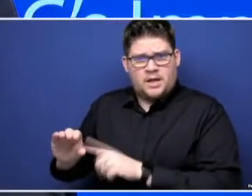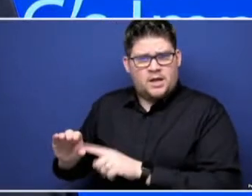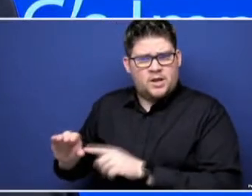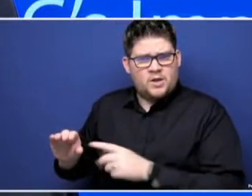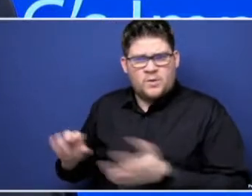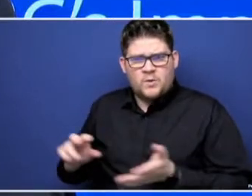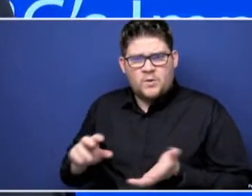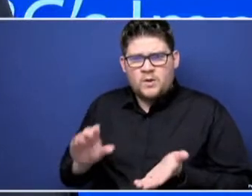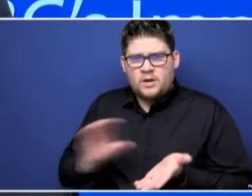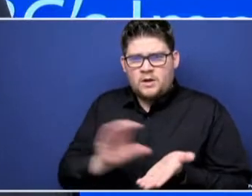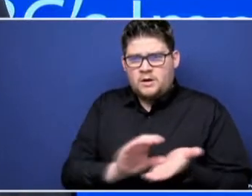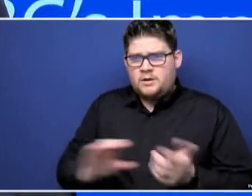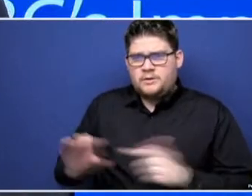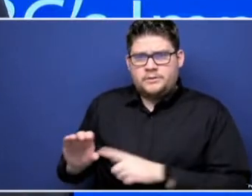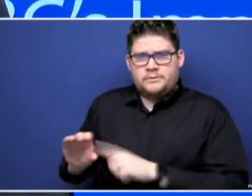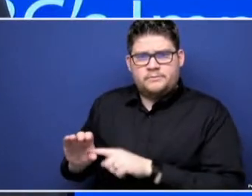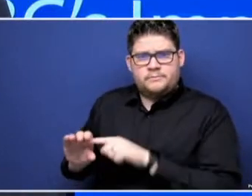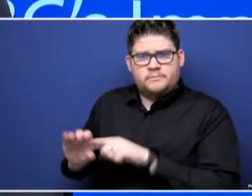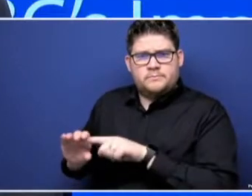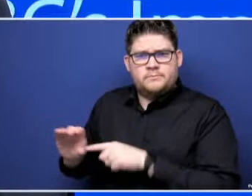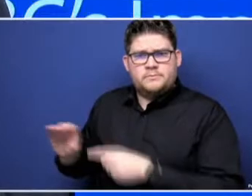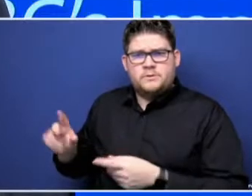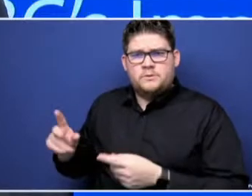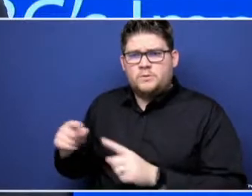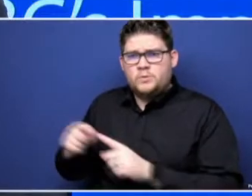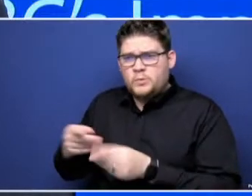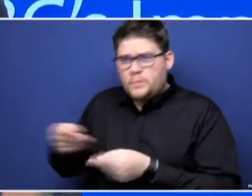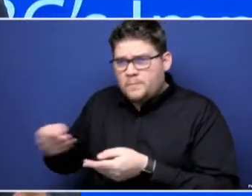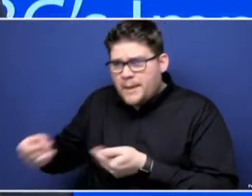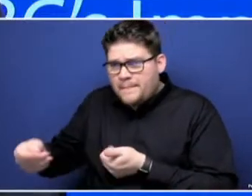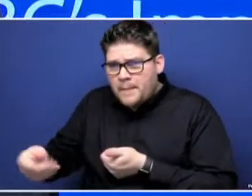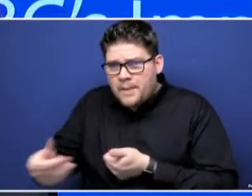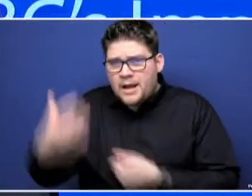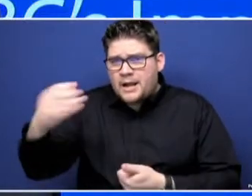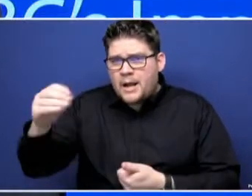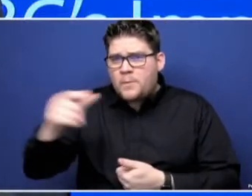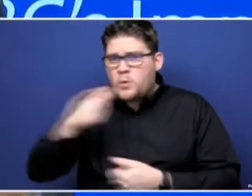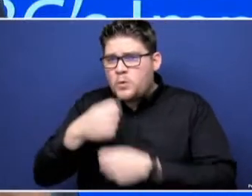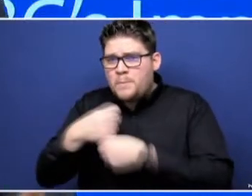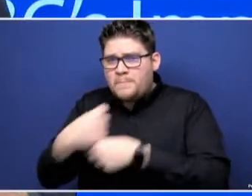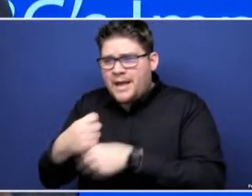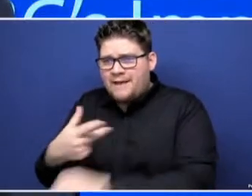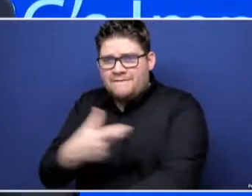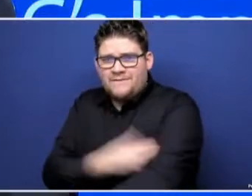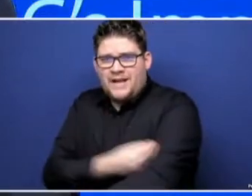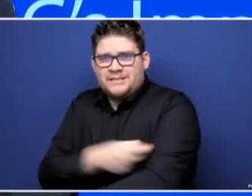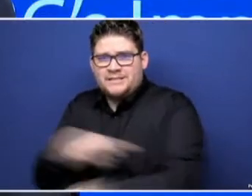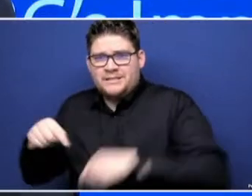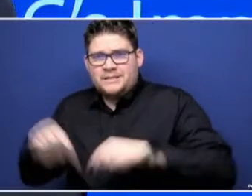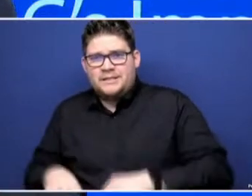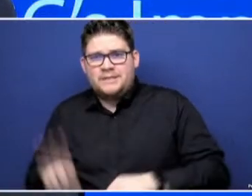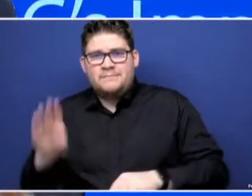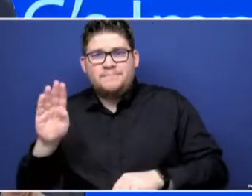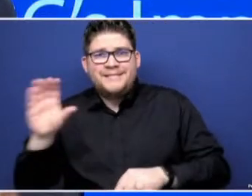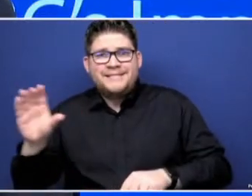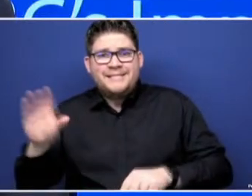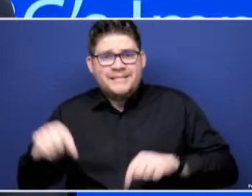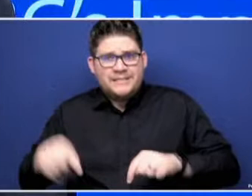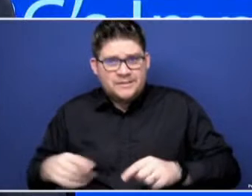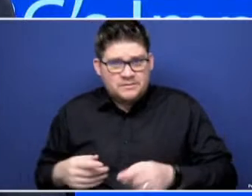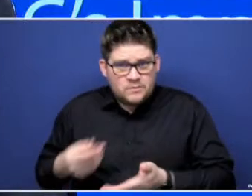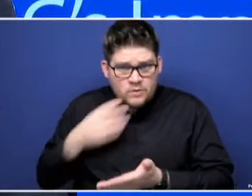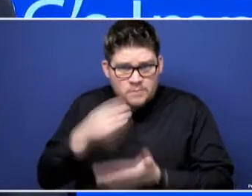these messenger RNA vaccines. So again, a pivotal part of the whole puzzle happening right here in BC. And those stories are